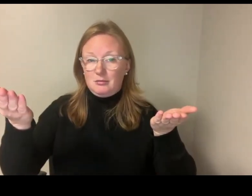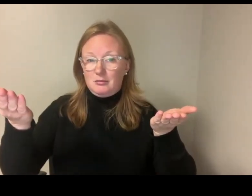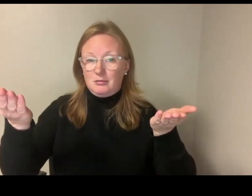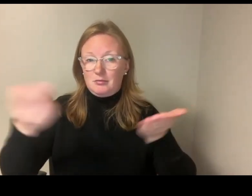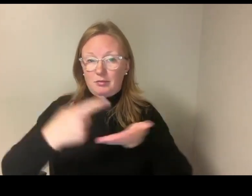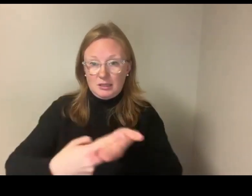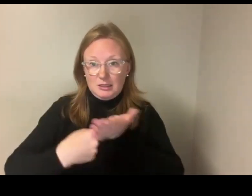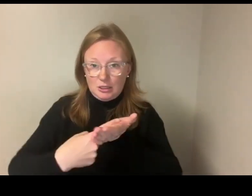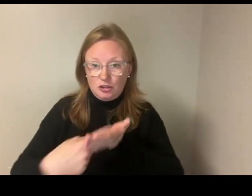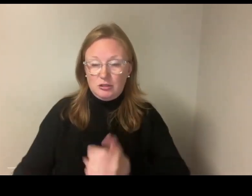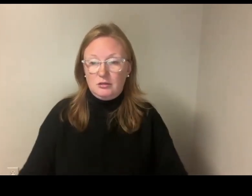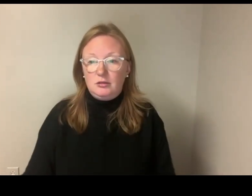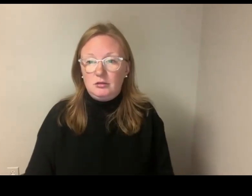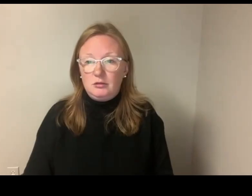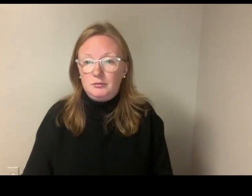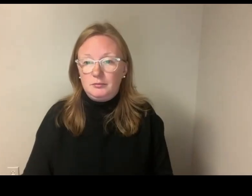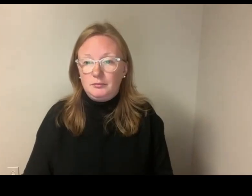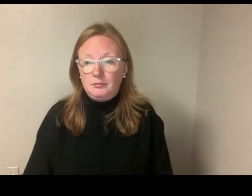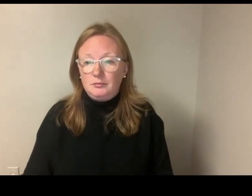Discussion?